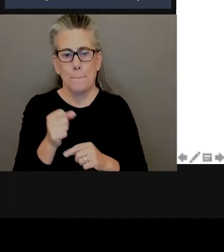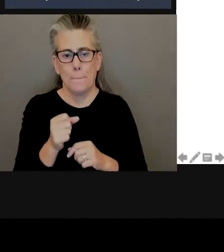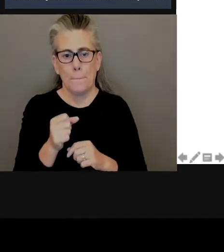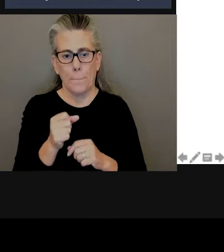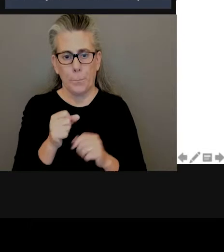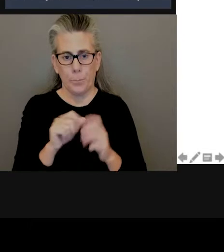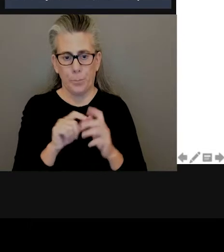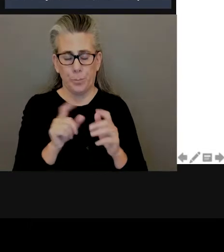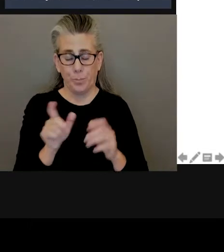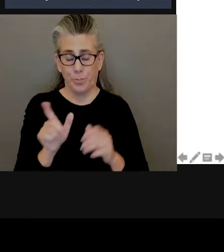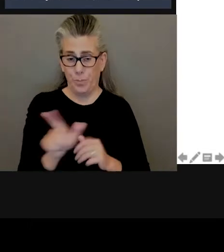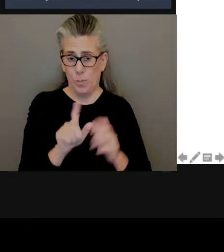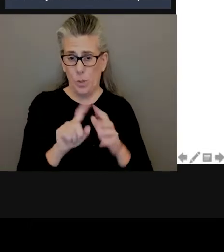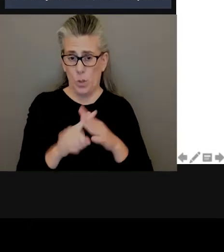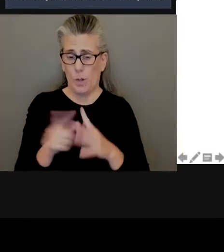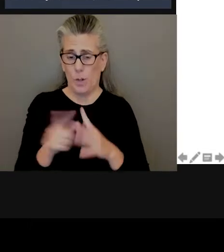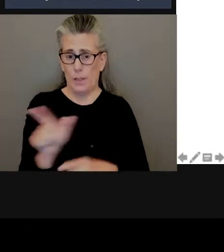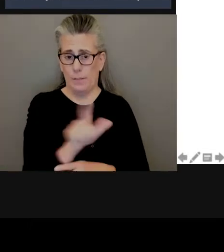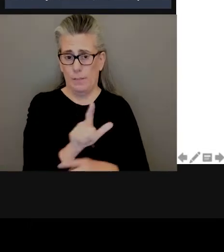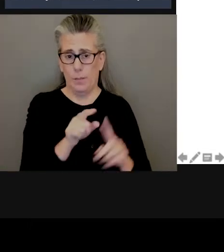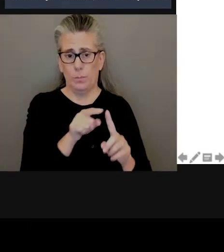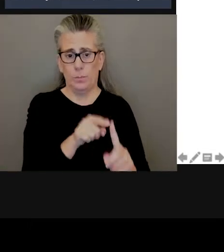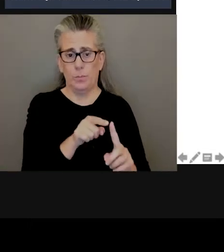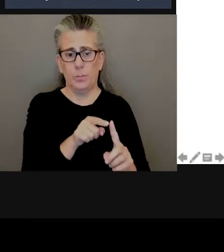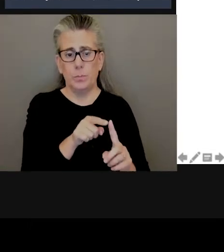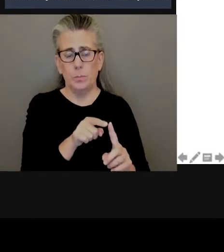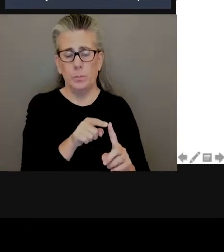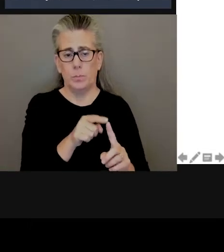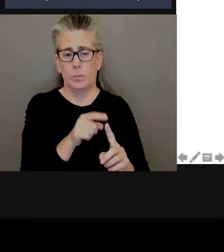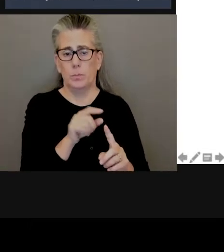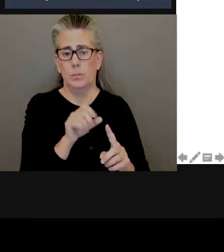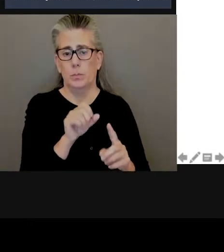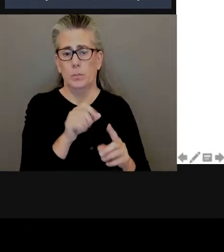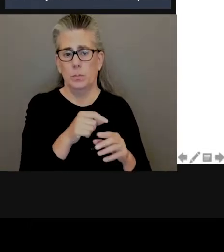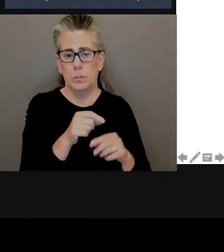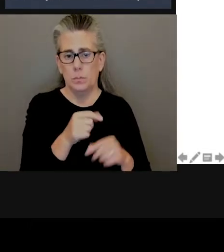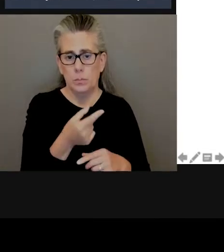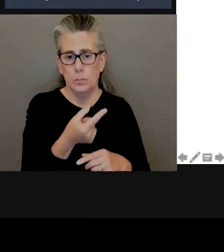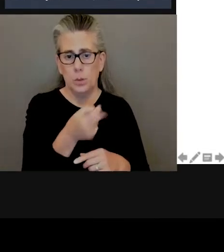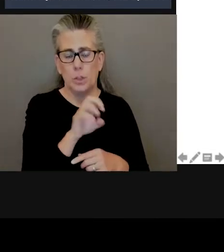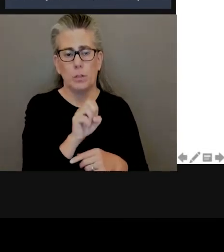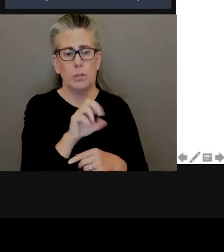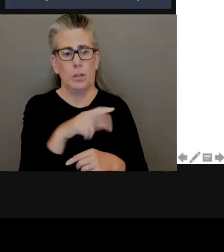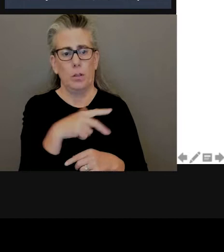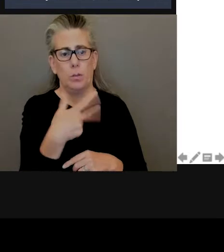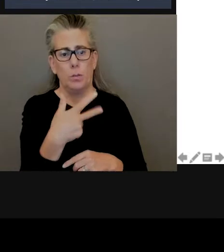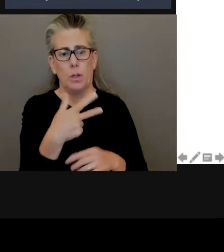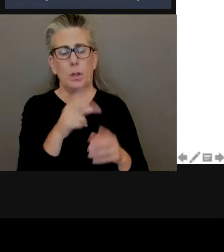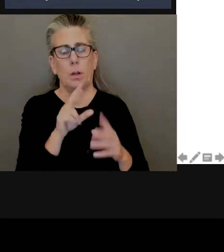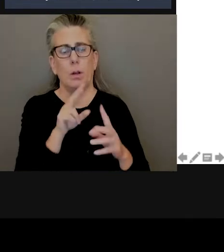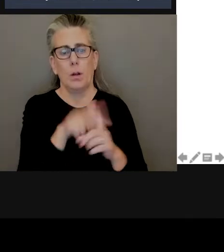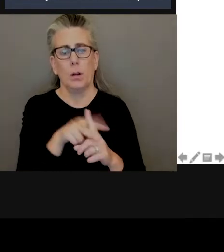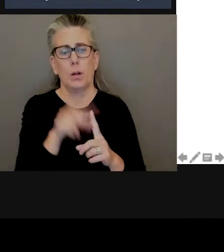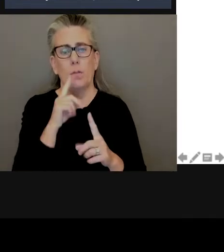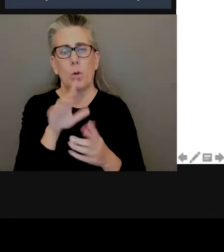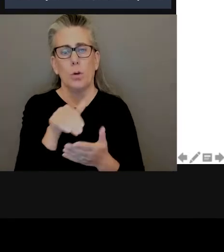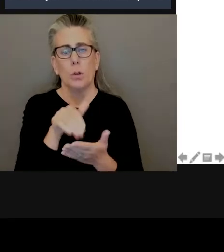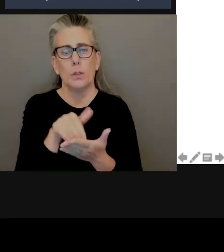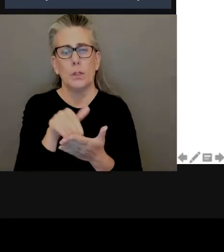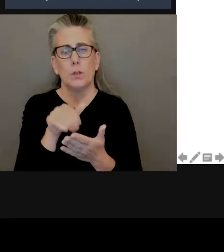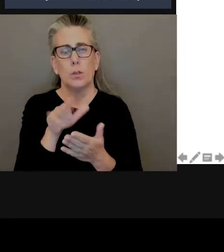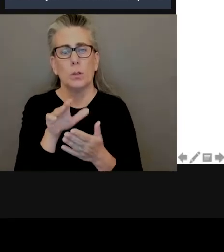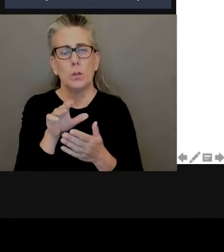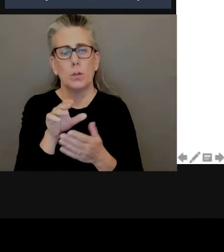left, user sends an HTTP request to Route 53 with a custom domain to log into the Kubeflow Central dashboard. Now, Route